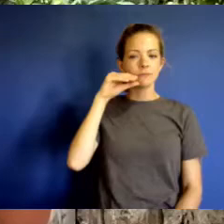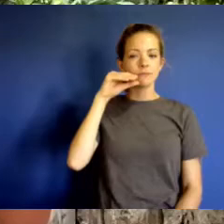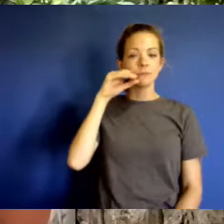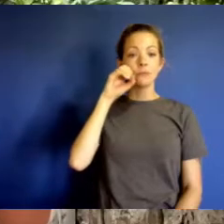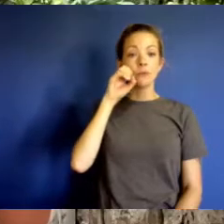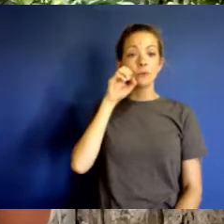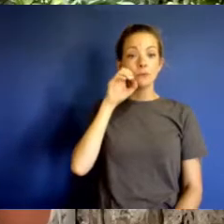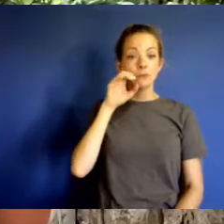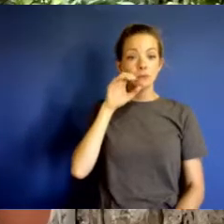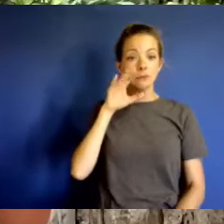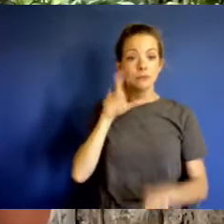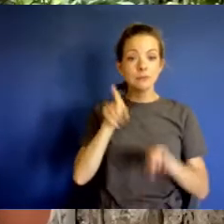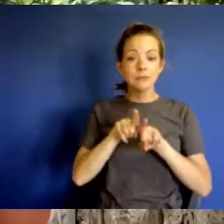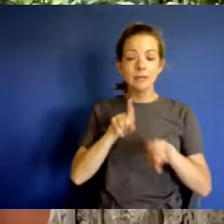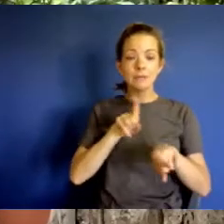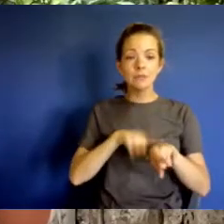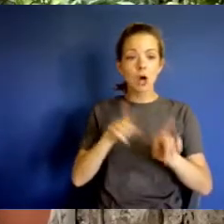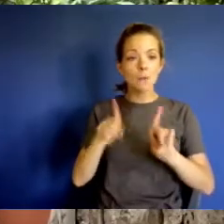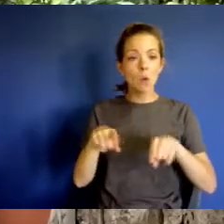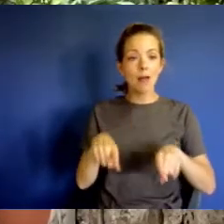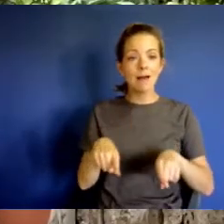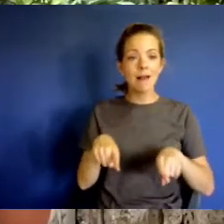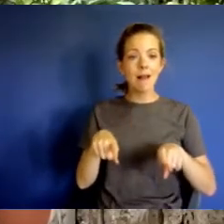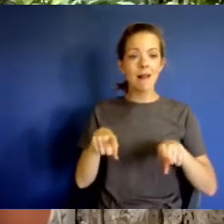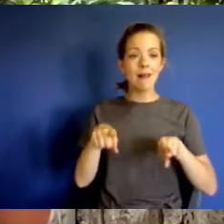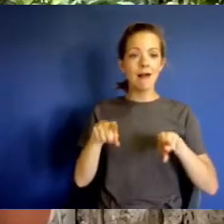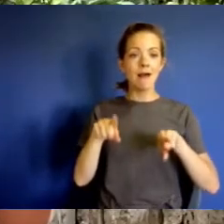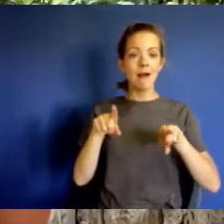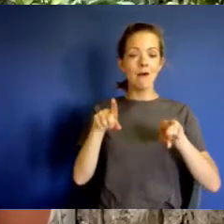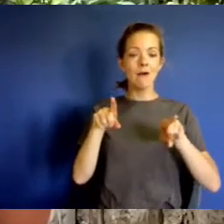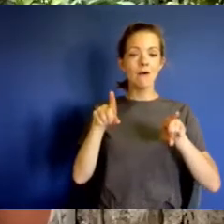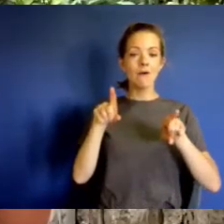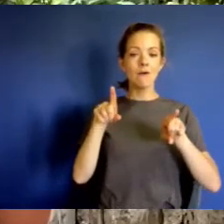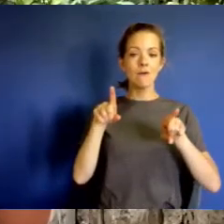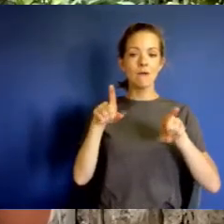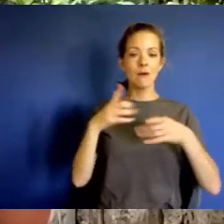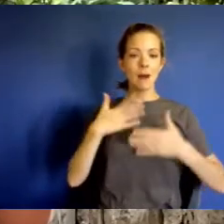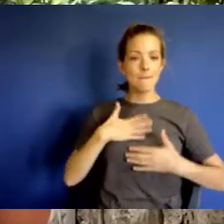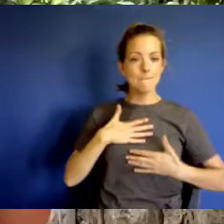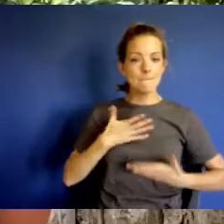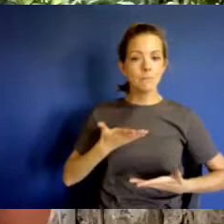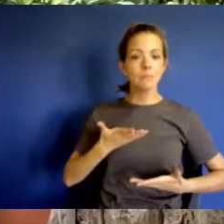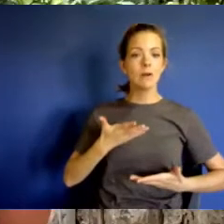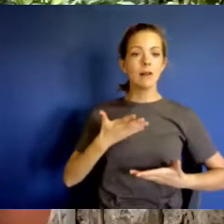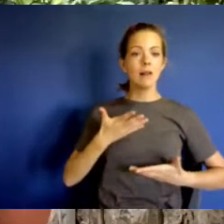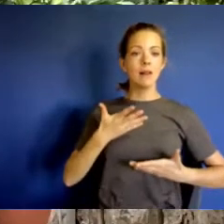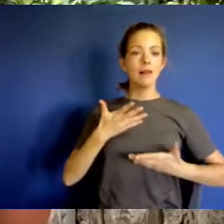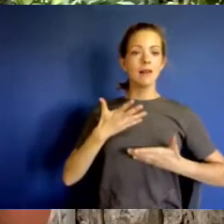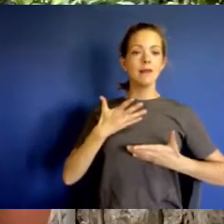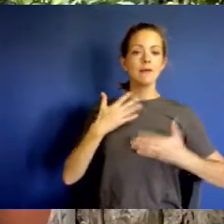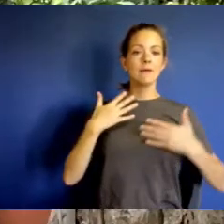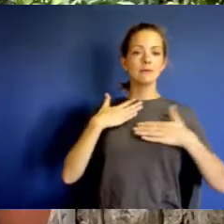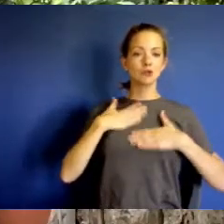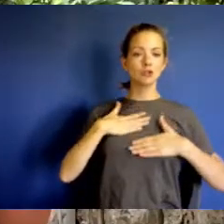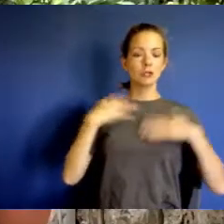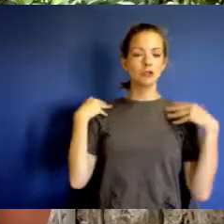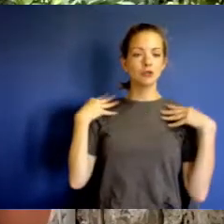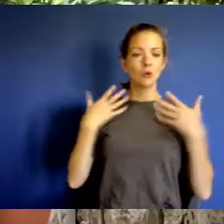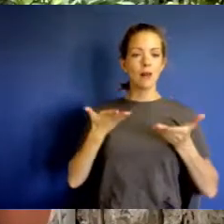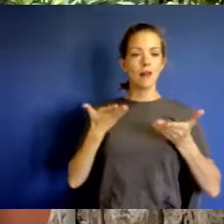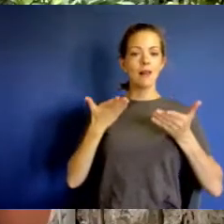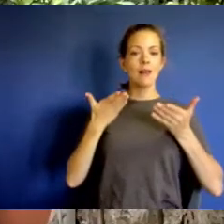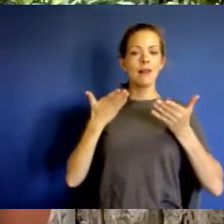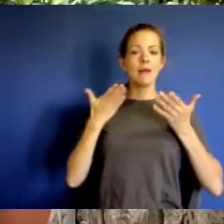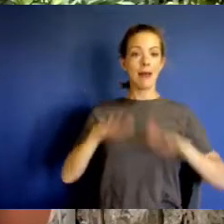And as you exhale, lift the legs, lift the chest and